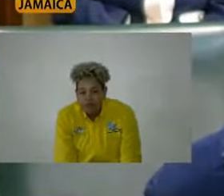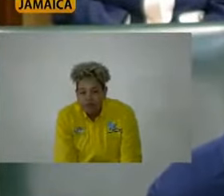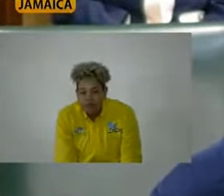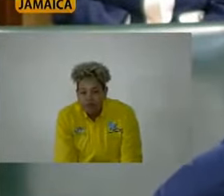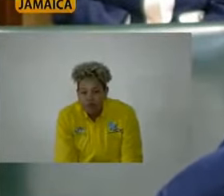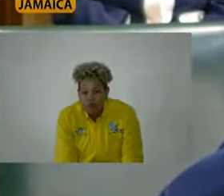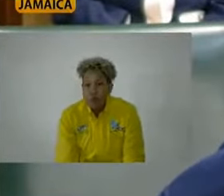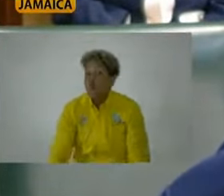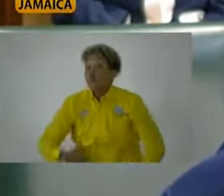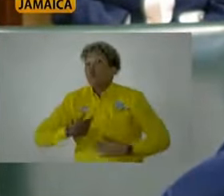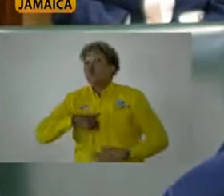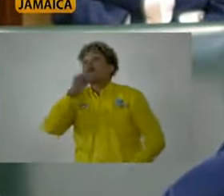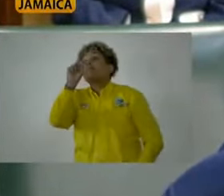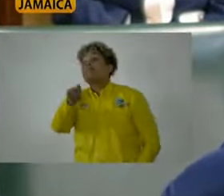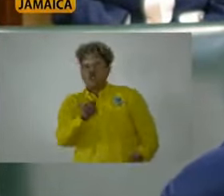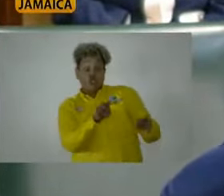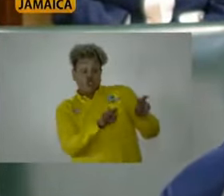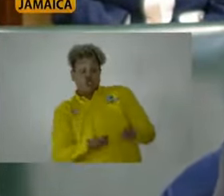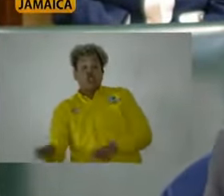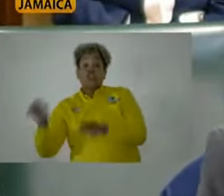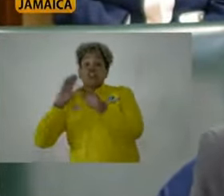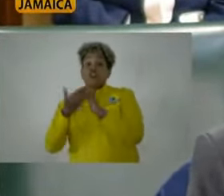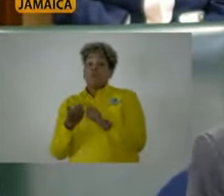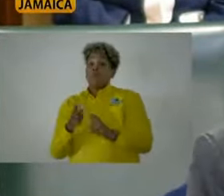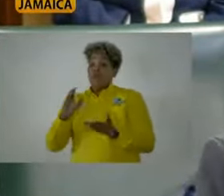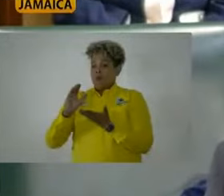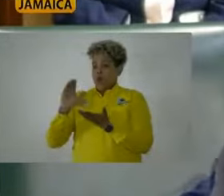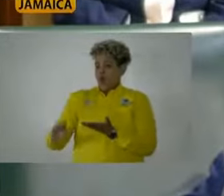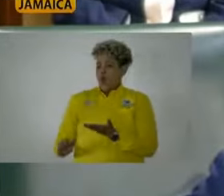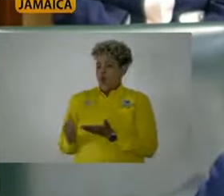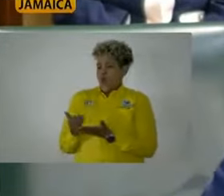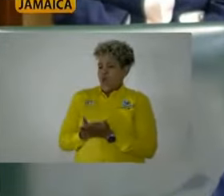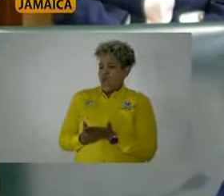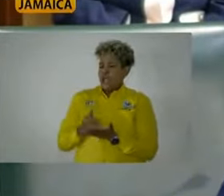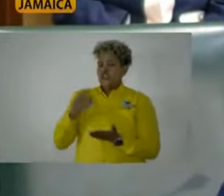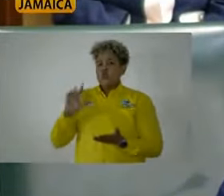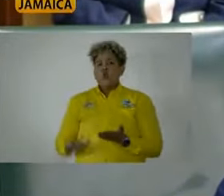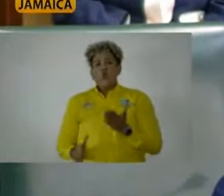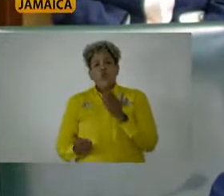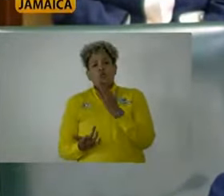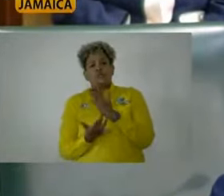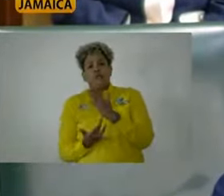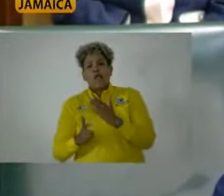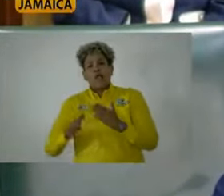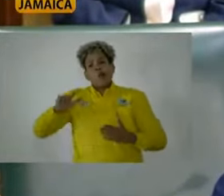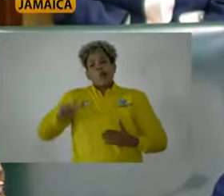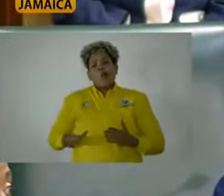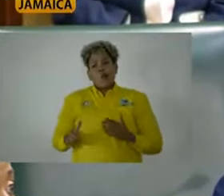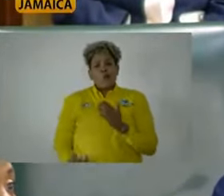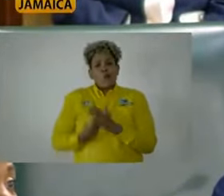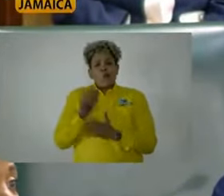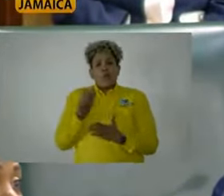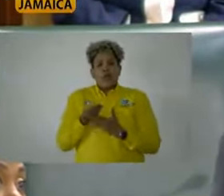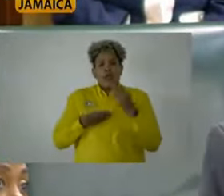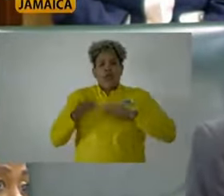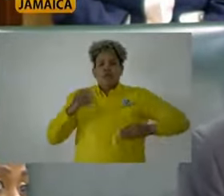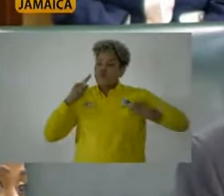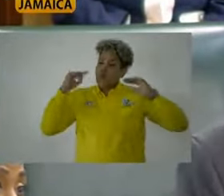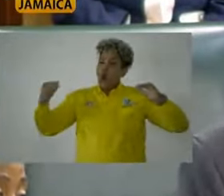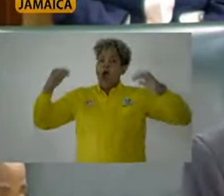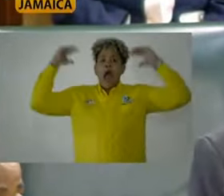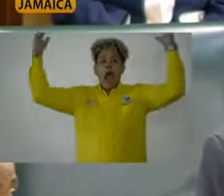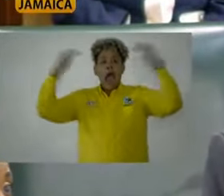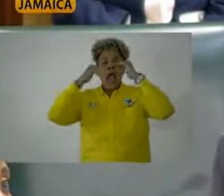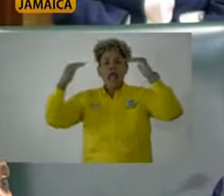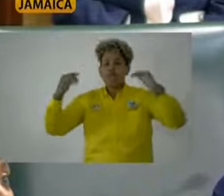We must transition Jamaica from a low-wage, low-tech, low-growth economy to one that achieves high levels